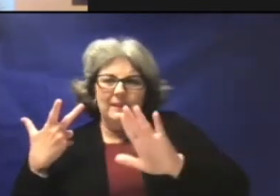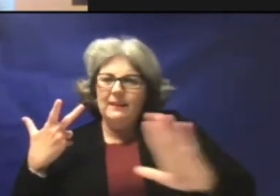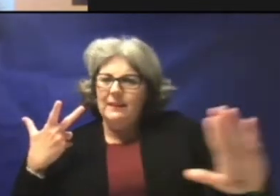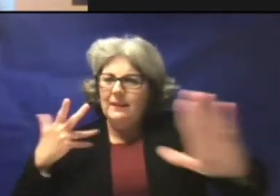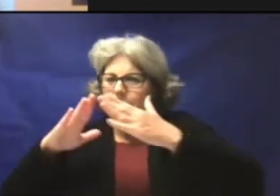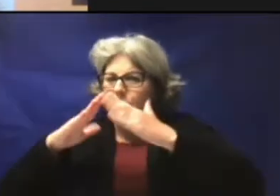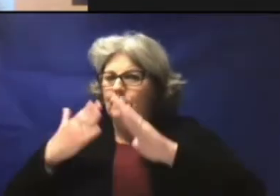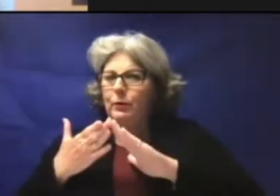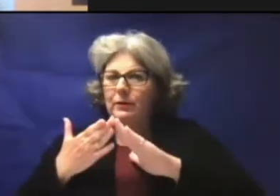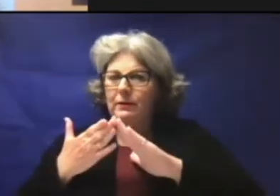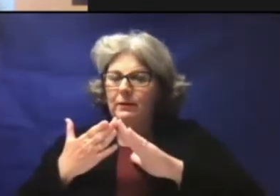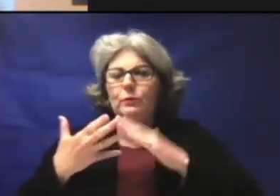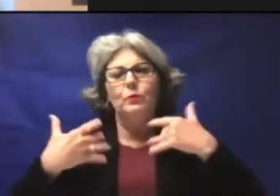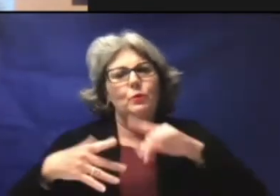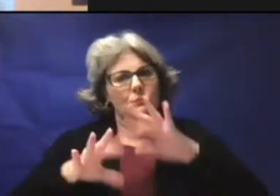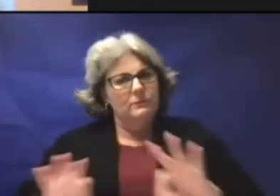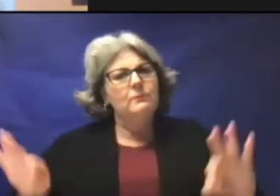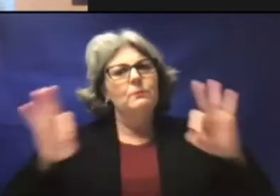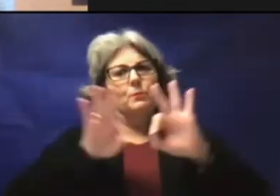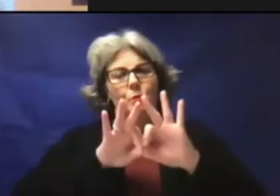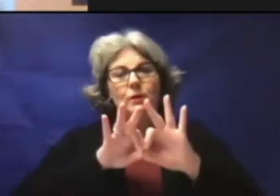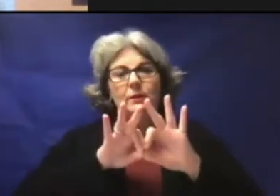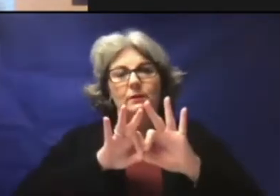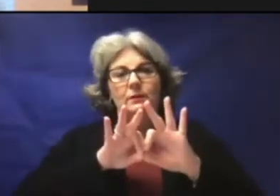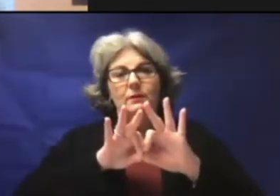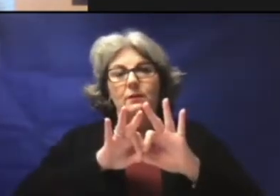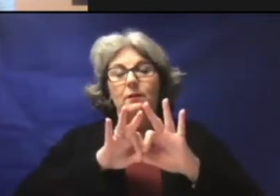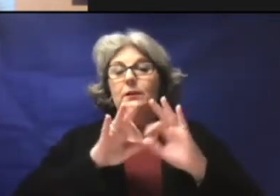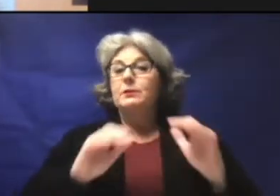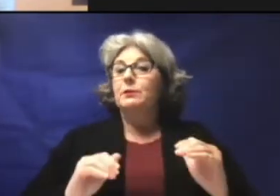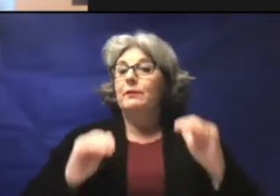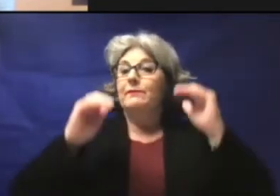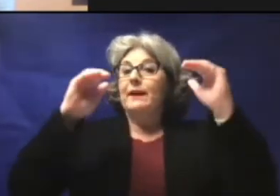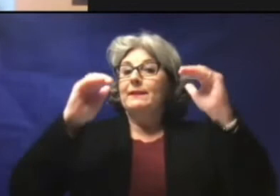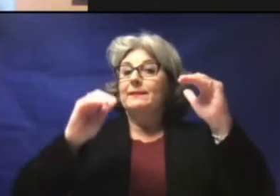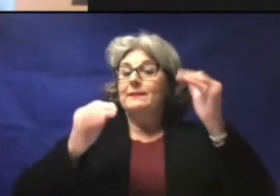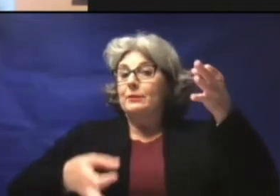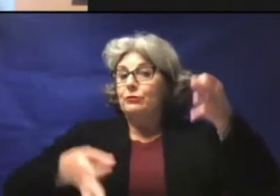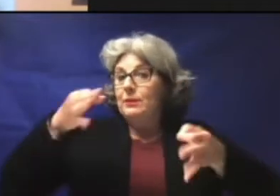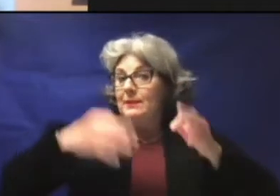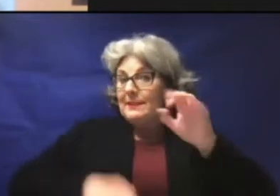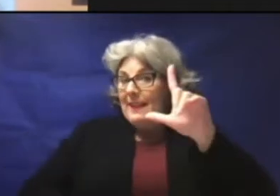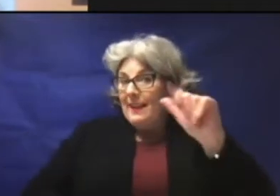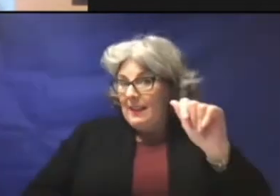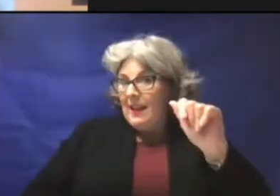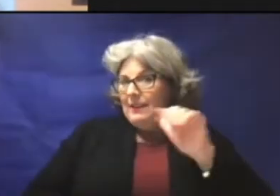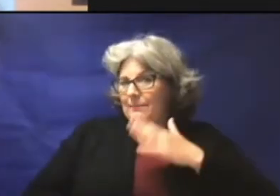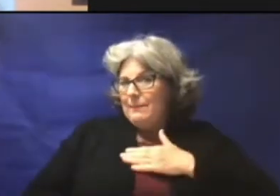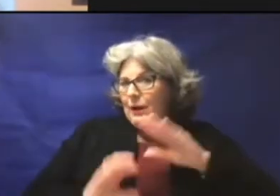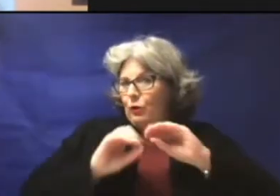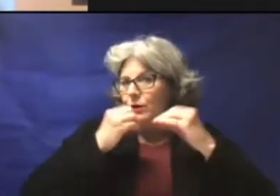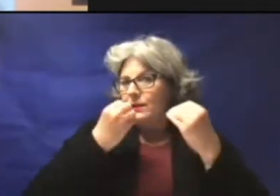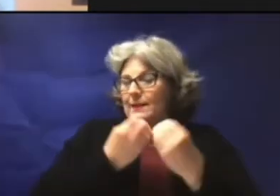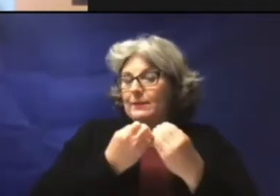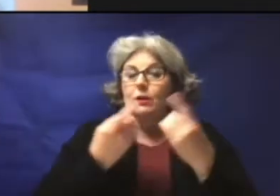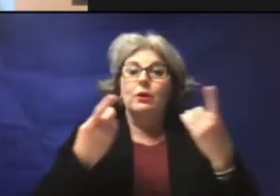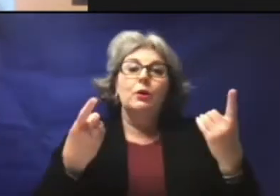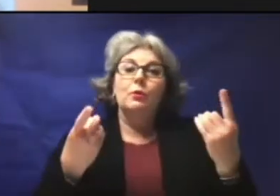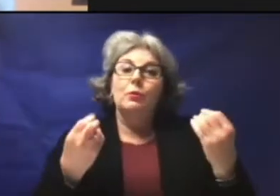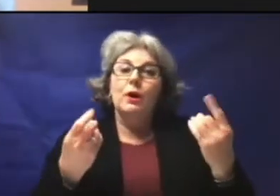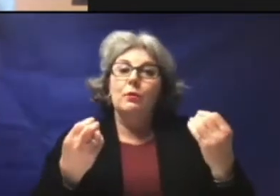community is critically important. So at Advancing Justice LA, some of the things that we do to champion immigrants and refugees